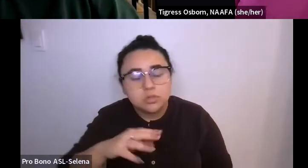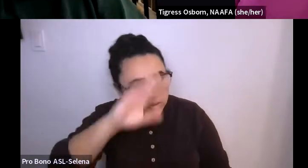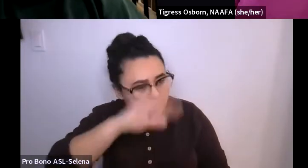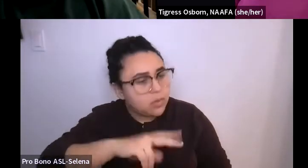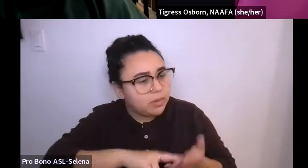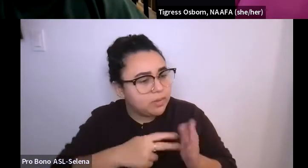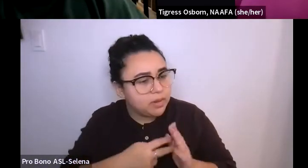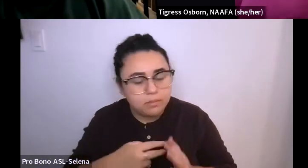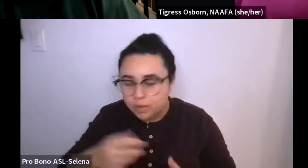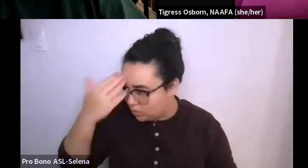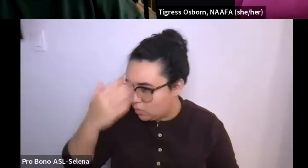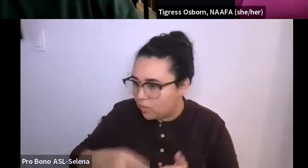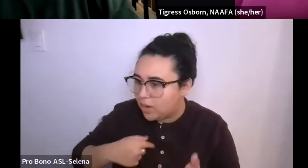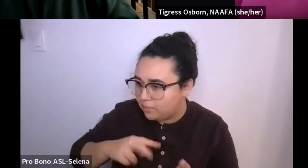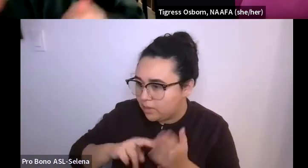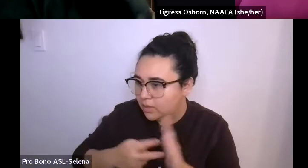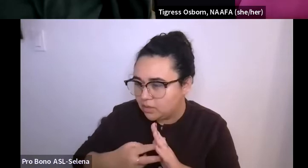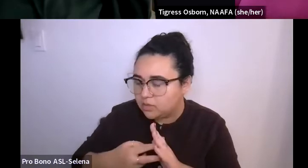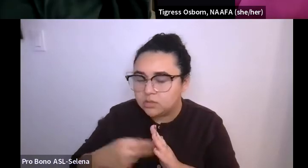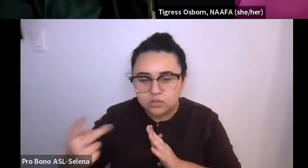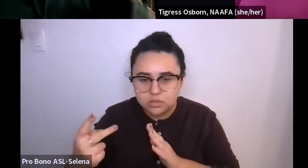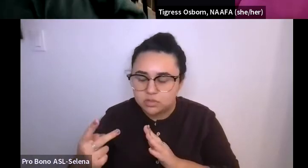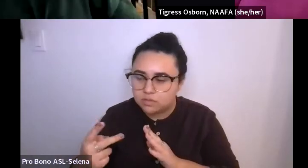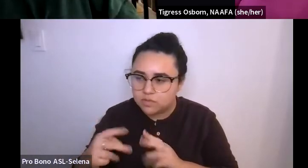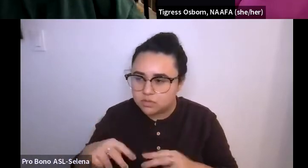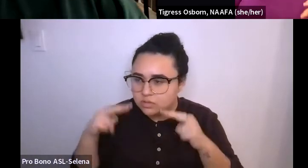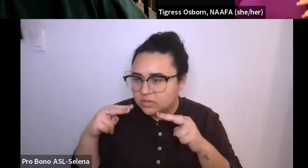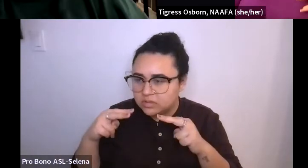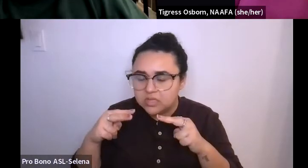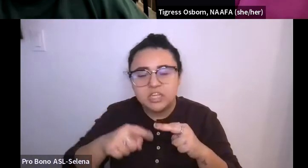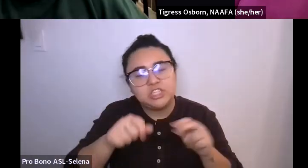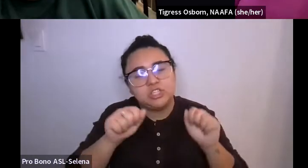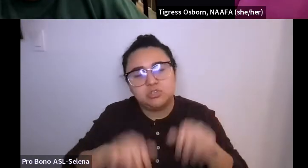was like, you know what I mean. And she ended up just like abandoning the interview.